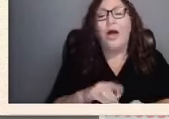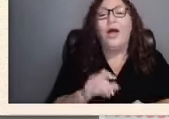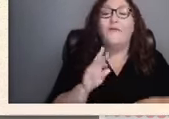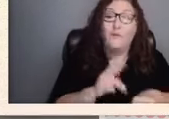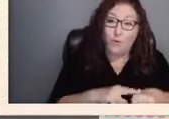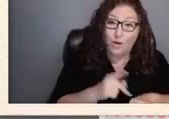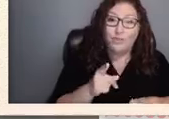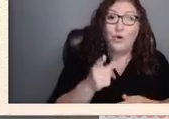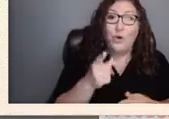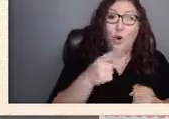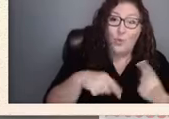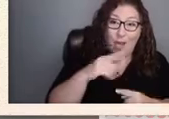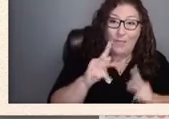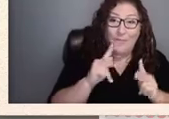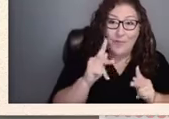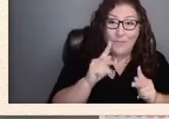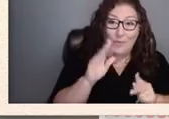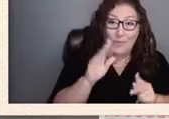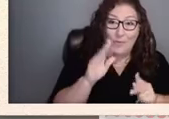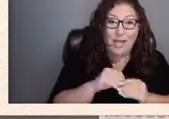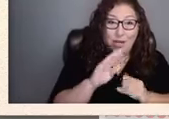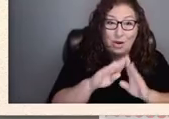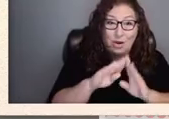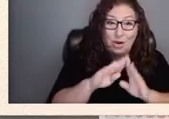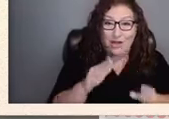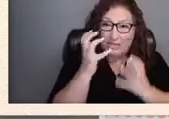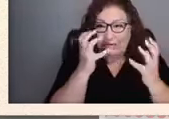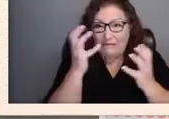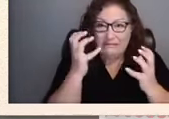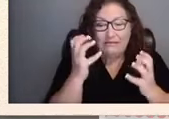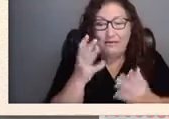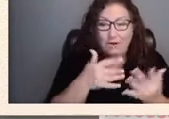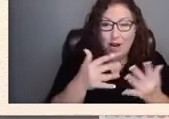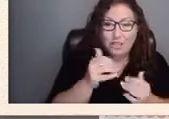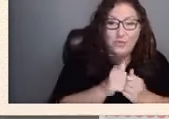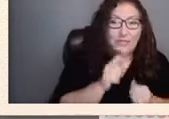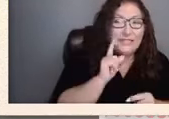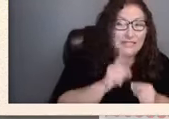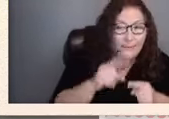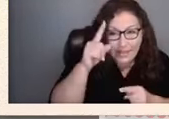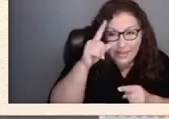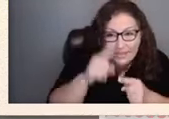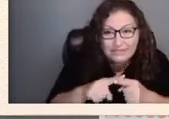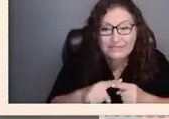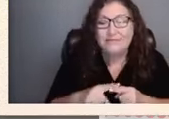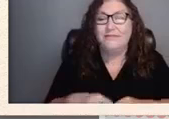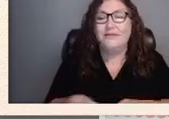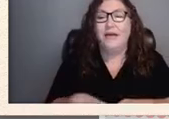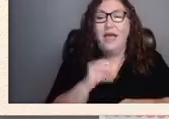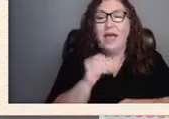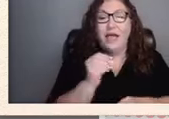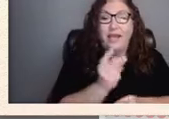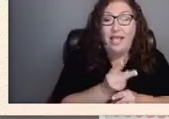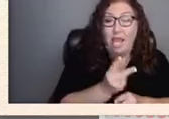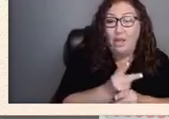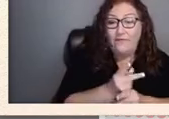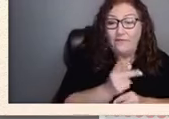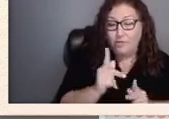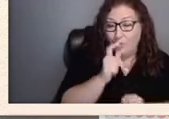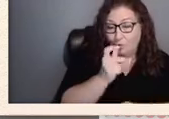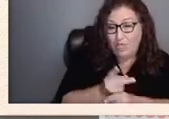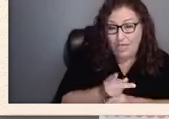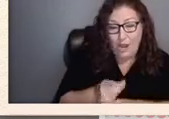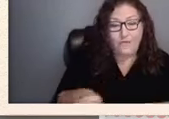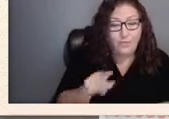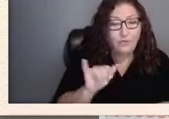of the time. There's going to be irritable interactions with siblings, and irritable interactions with caregivers at a much higher rate.